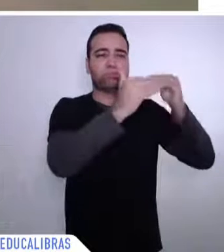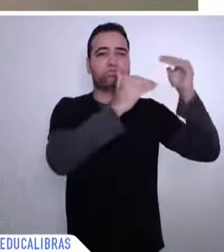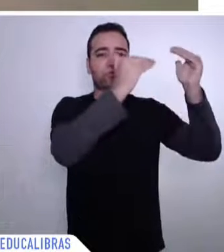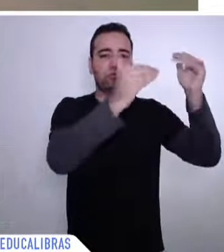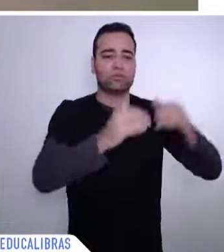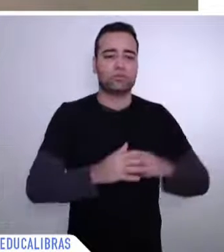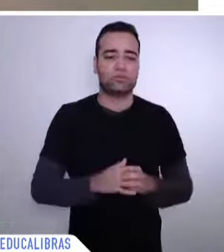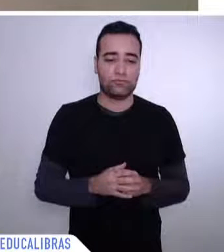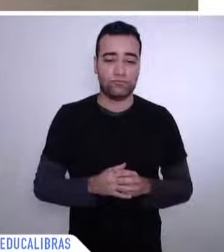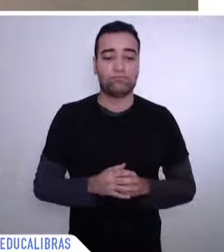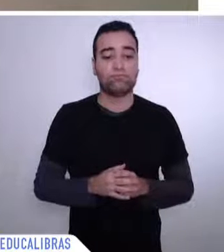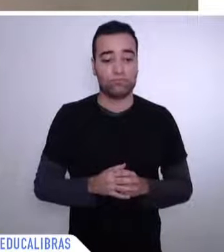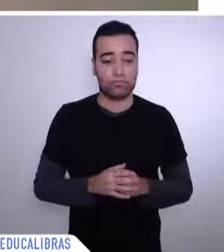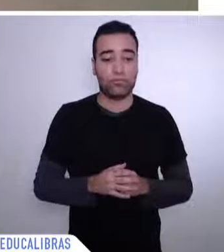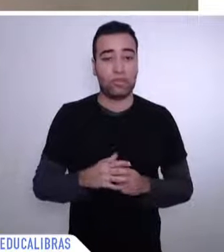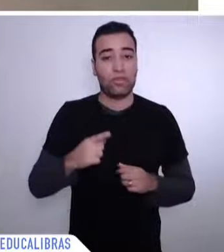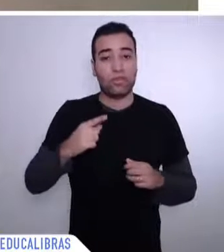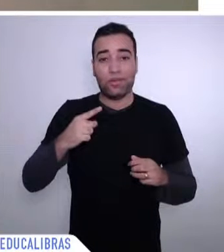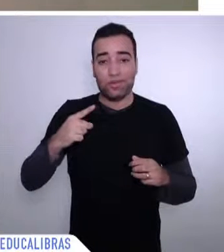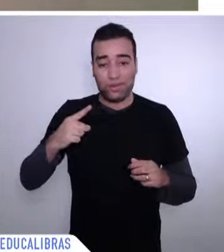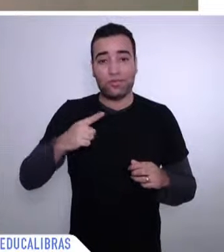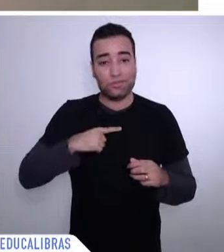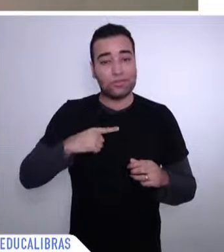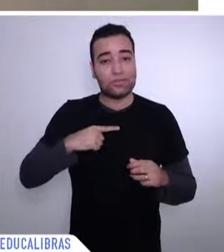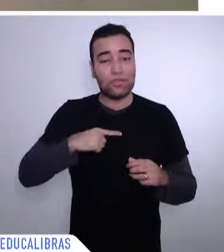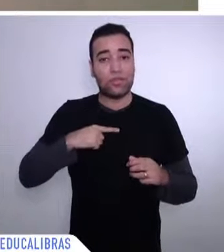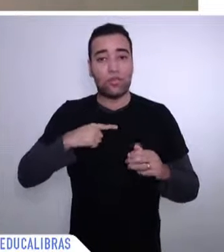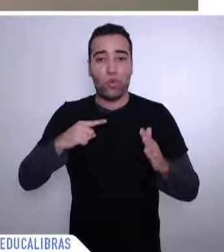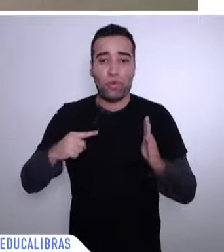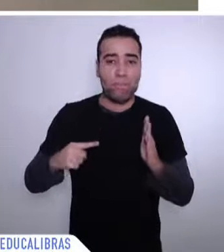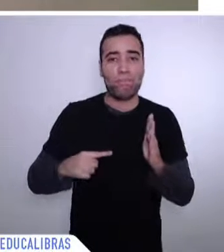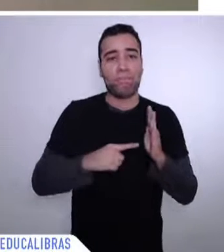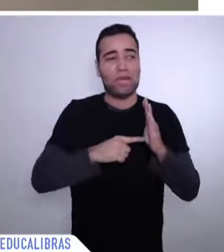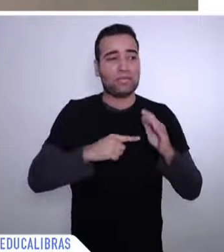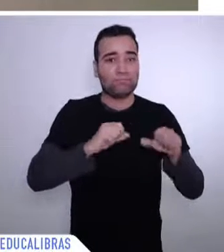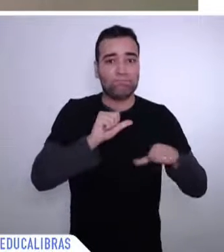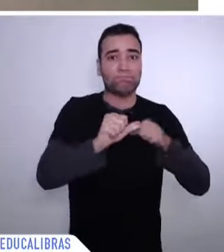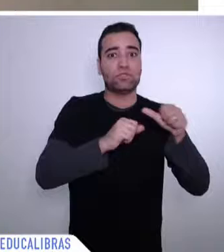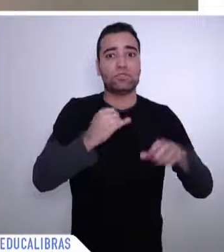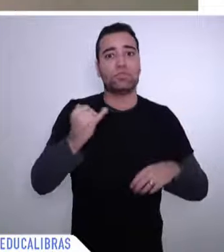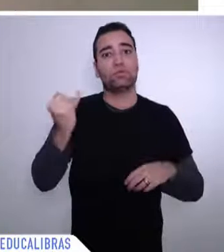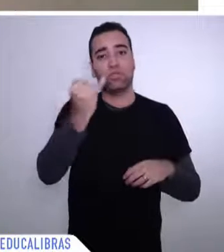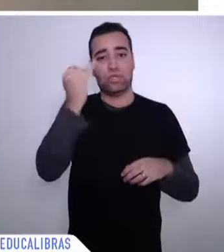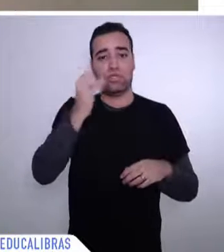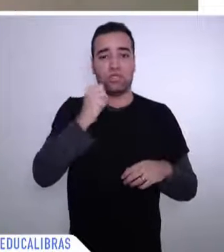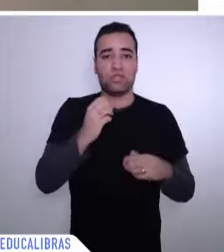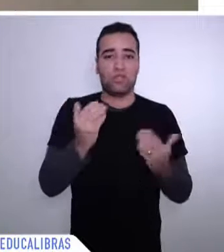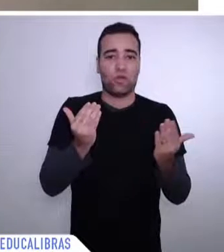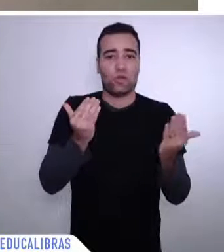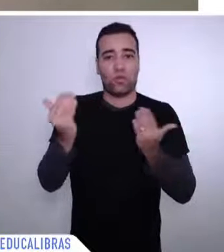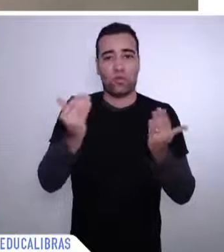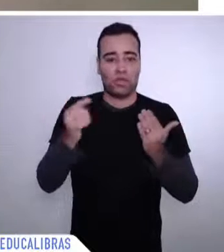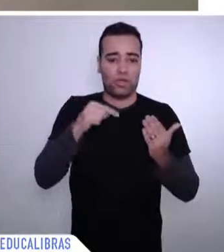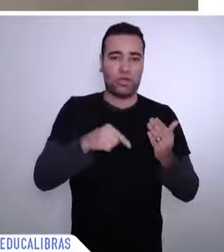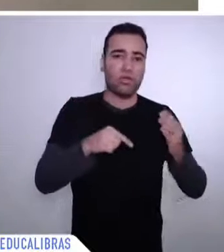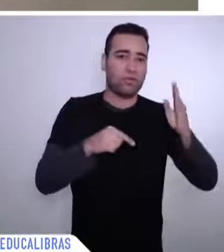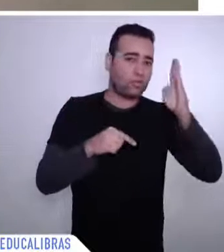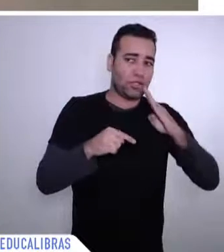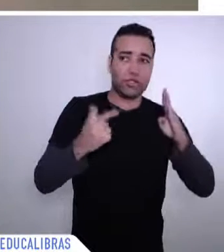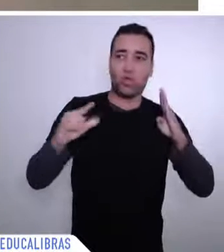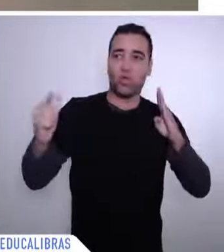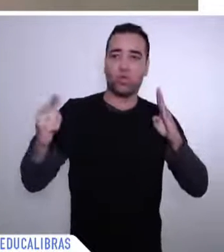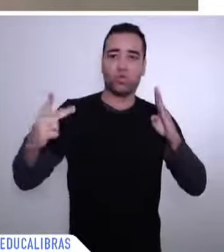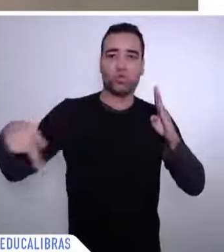countries. So in education, we need to shift resources from tertiary education to